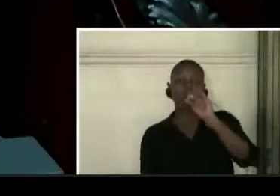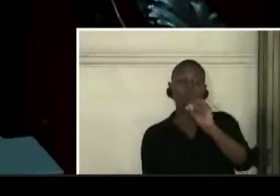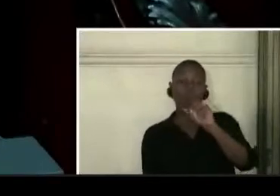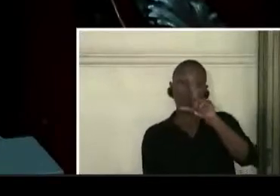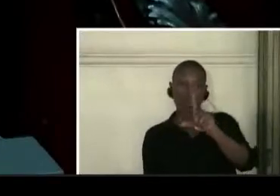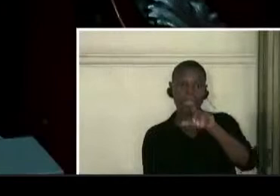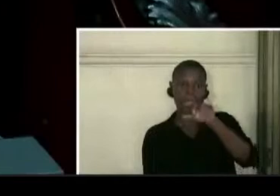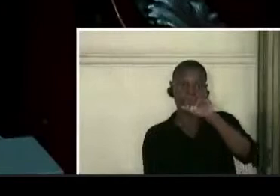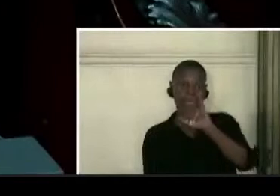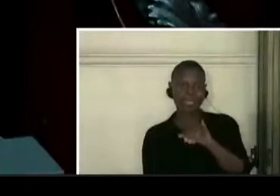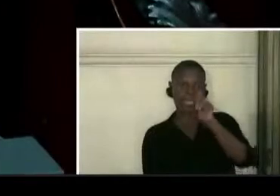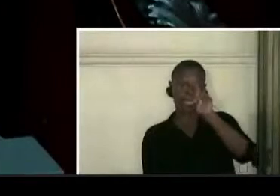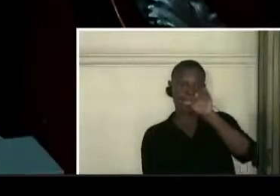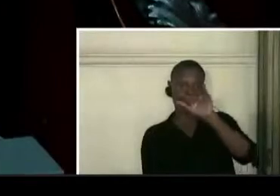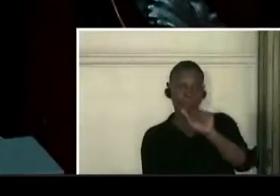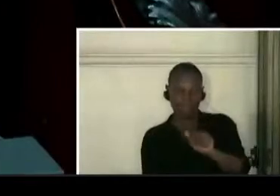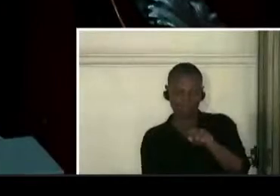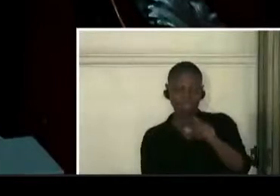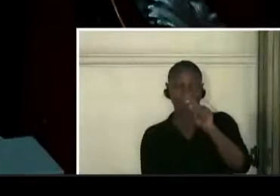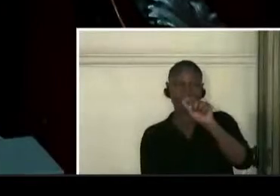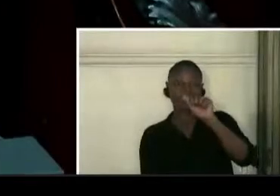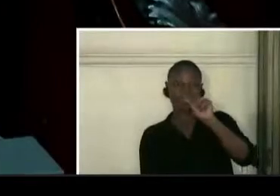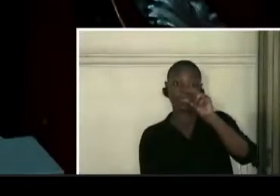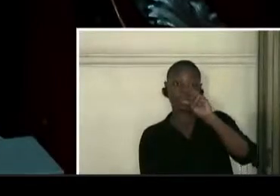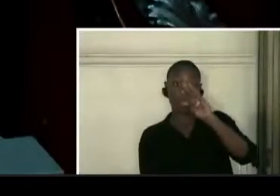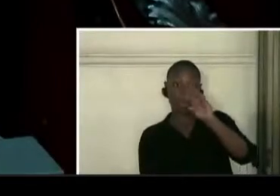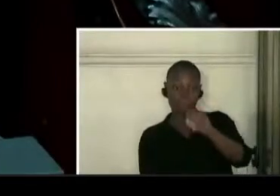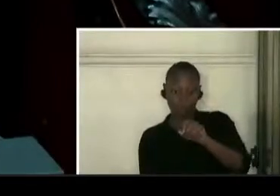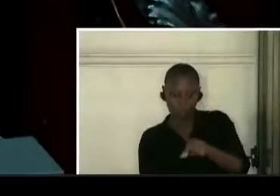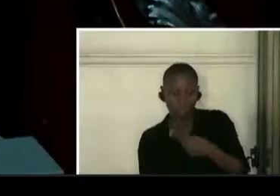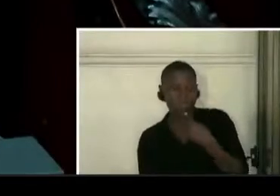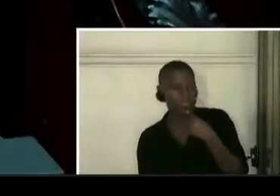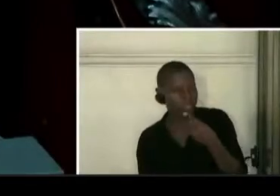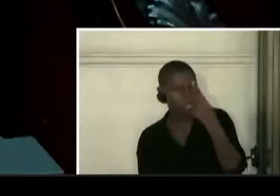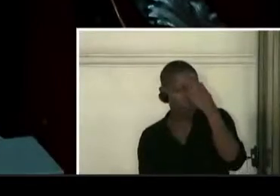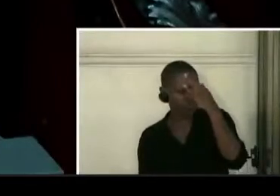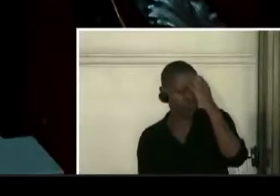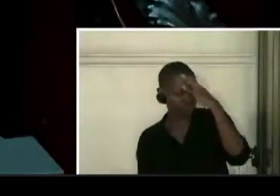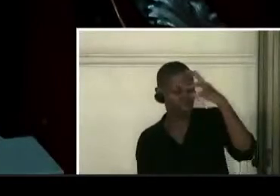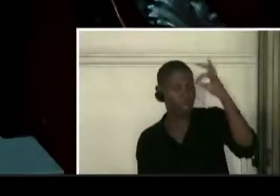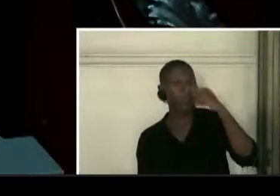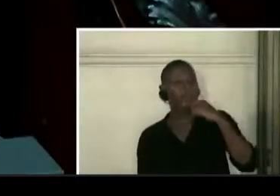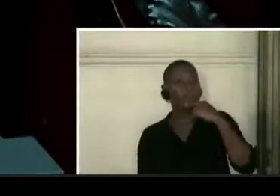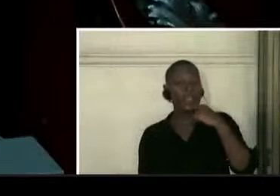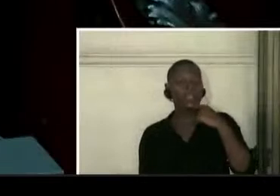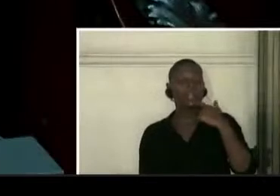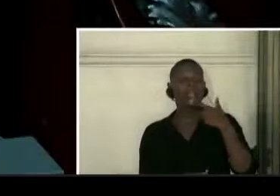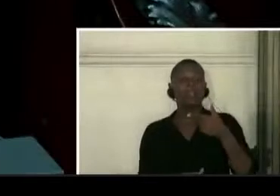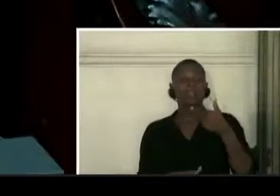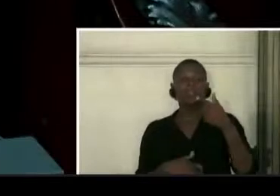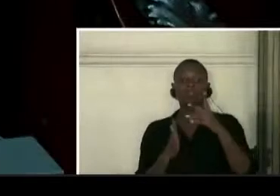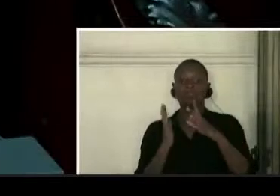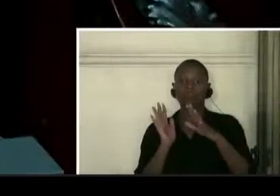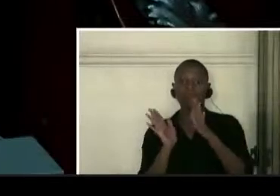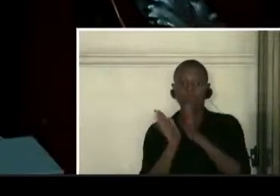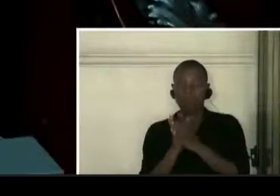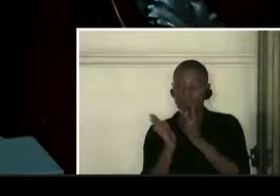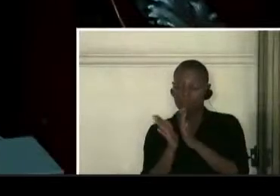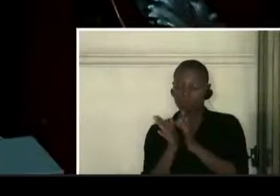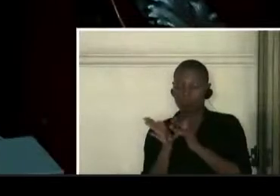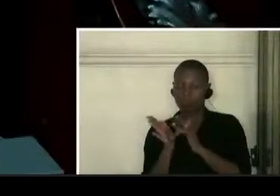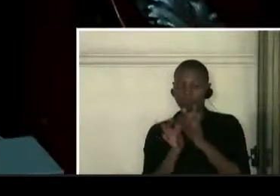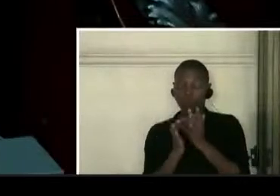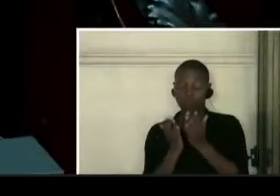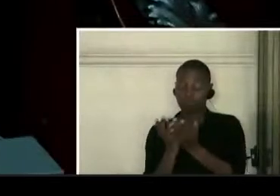bakaZulu-Natal bebebhekene nesimo esibuhlungu kodwa likhona ivesi esilithola kumahubo chapter 30 verse 5 elithi weeping may endure